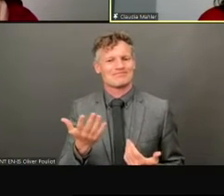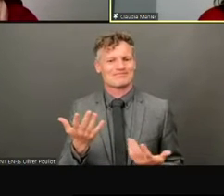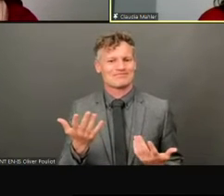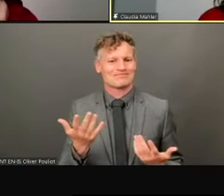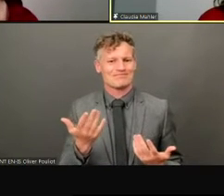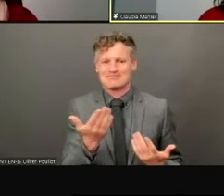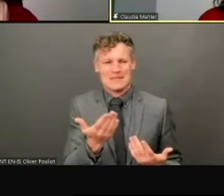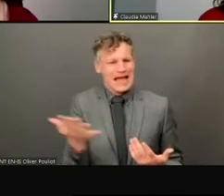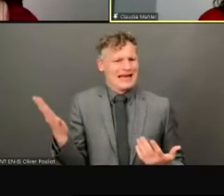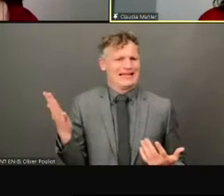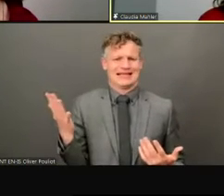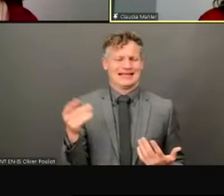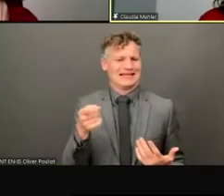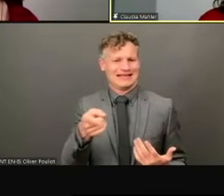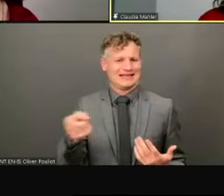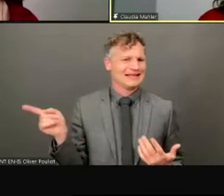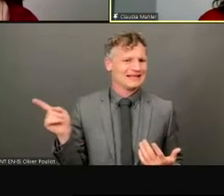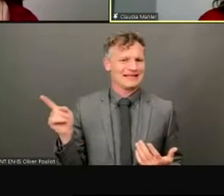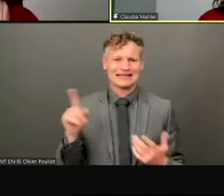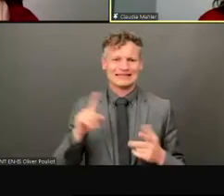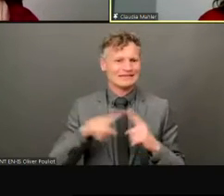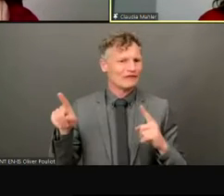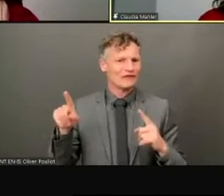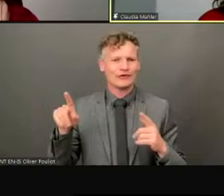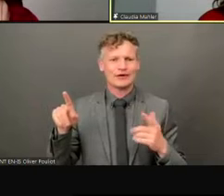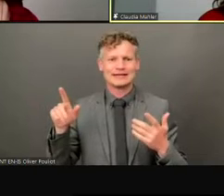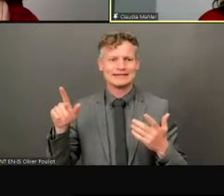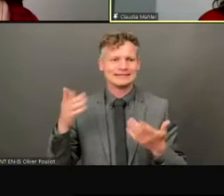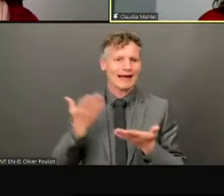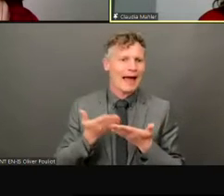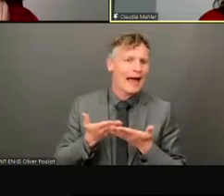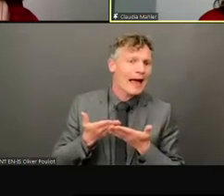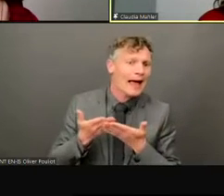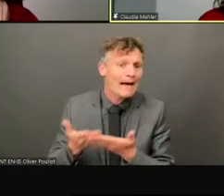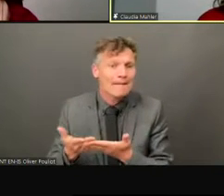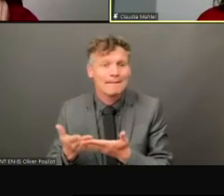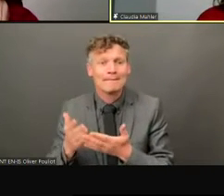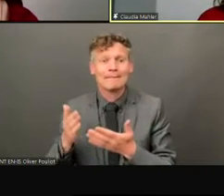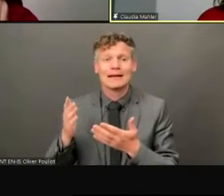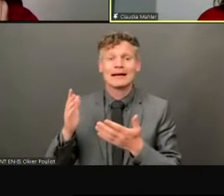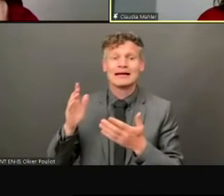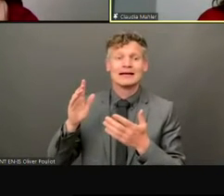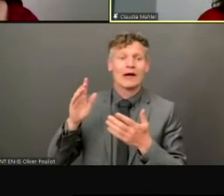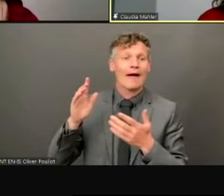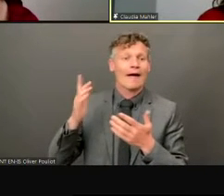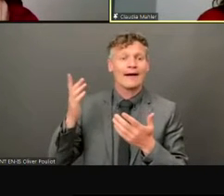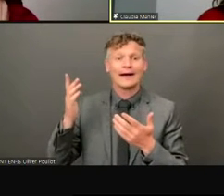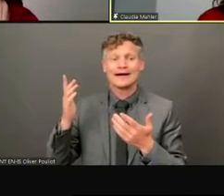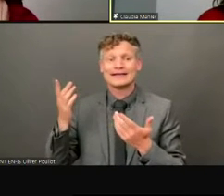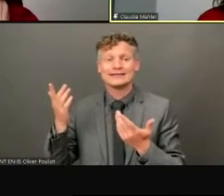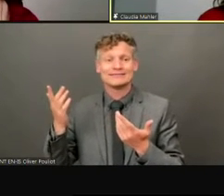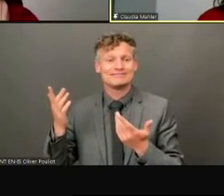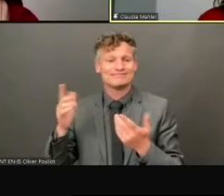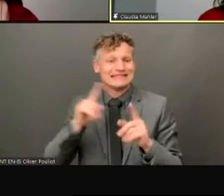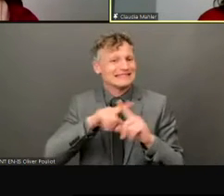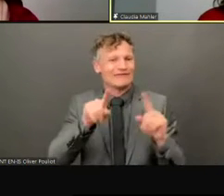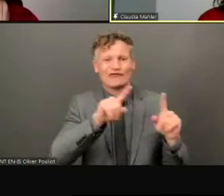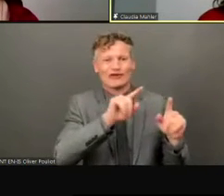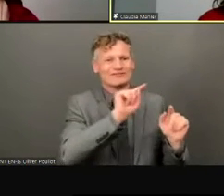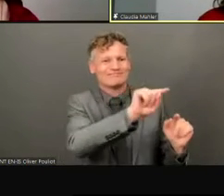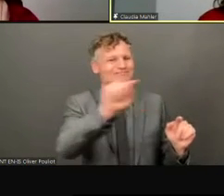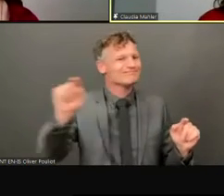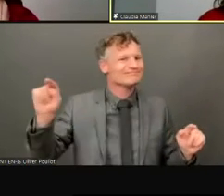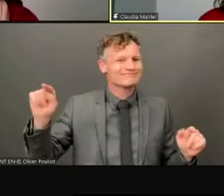many different approaches which don't consider that it's not easy to understand how to